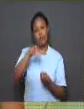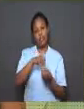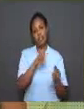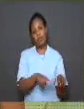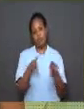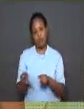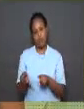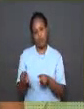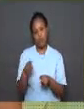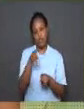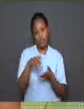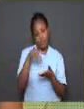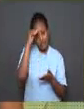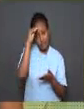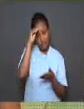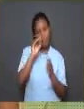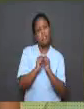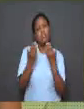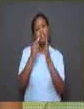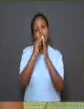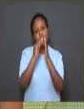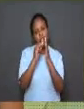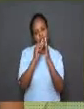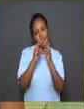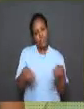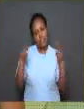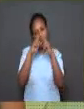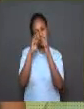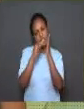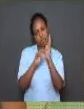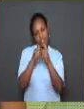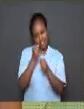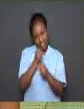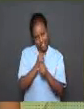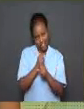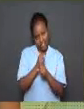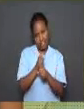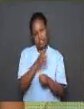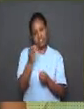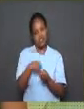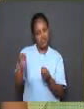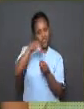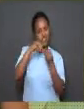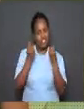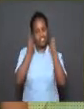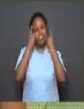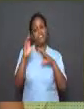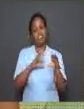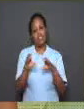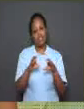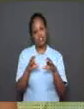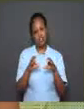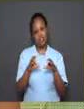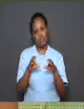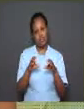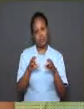In addition, you will learn how federal systems work, and you will understand more about